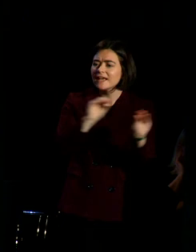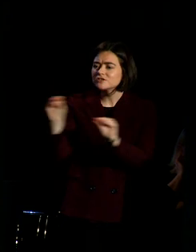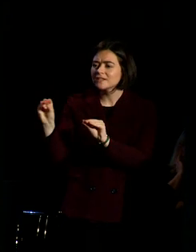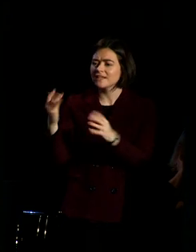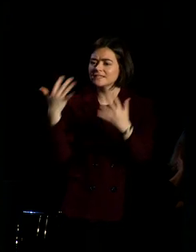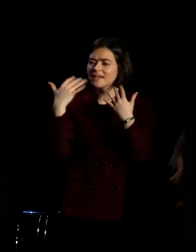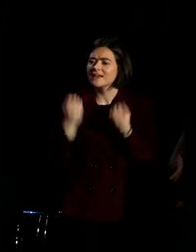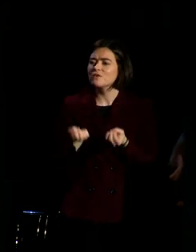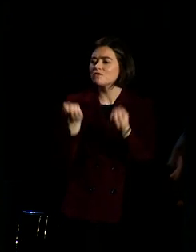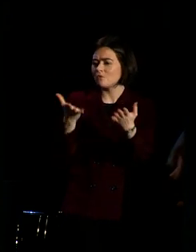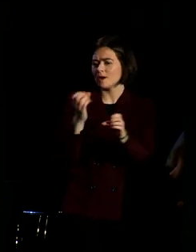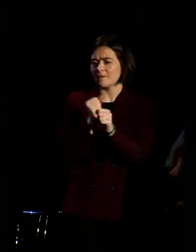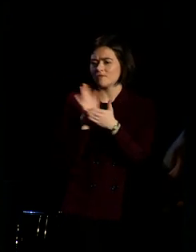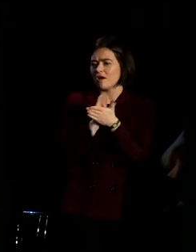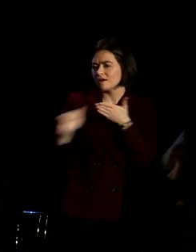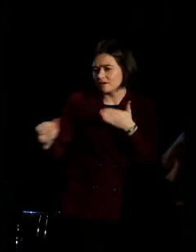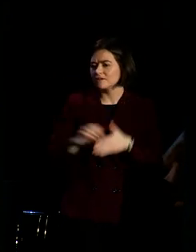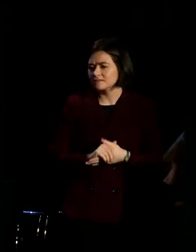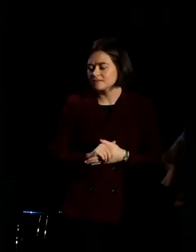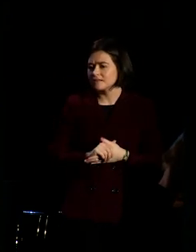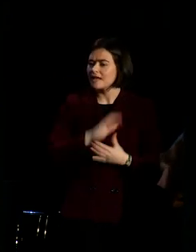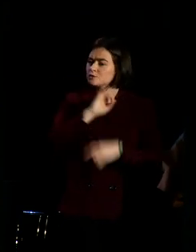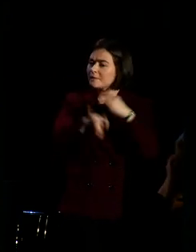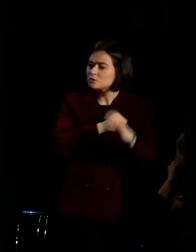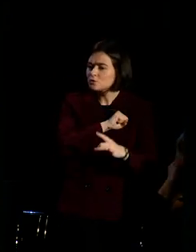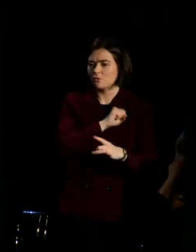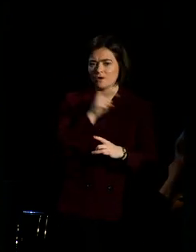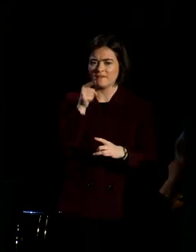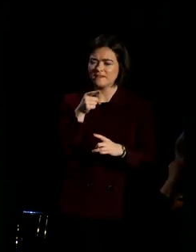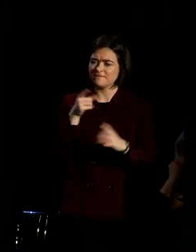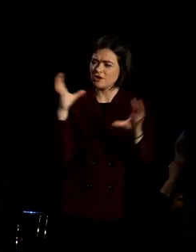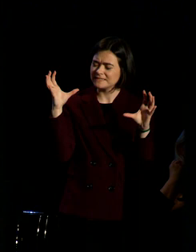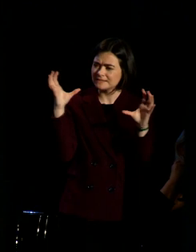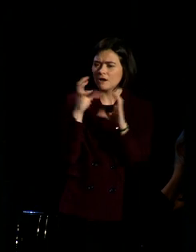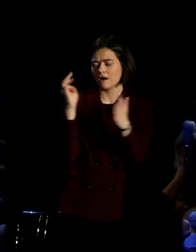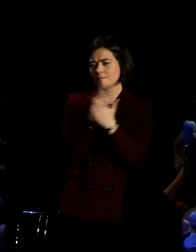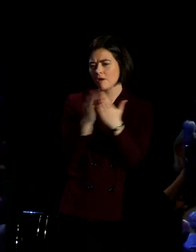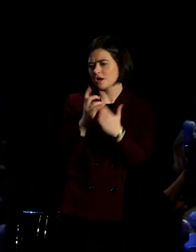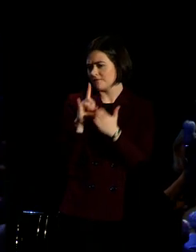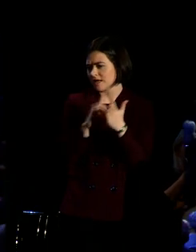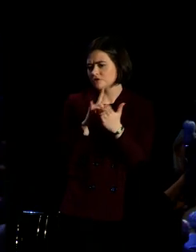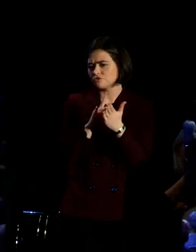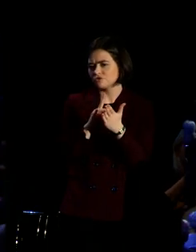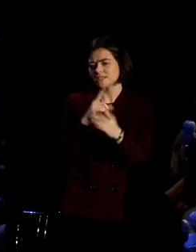Holocaust and to ensure that this dark page of our history is always remembered.